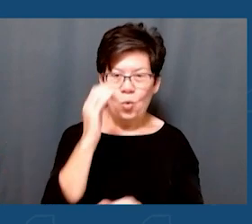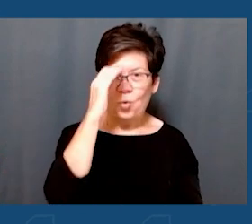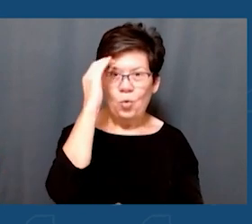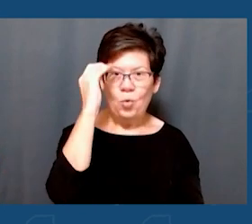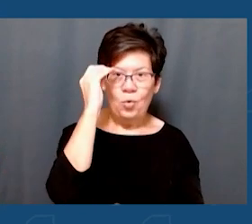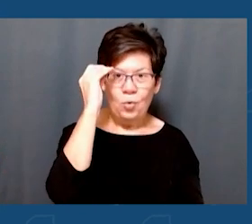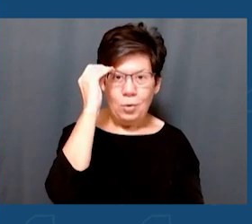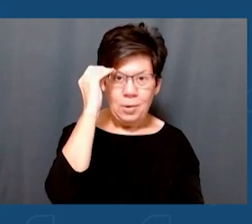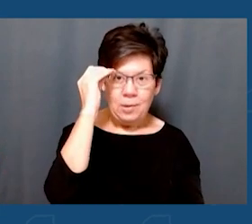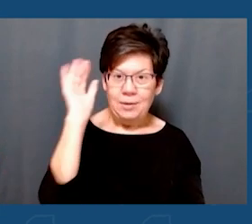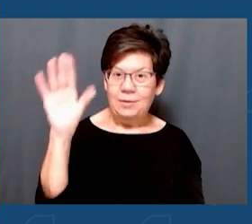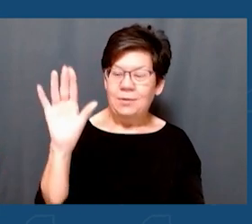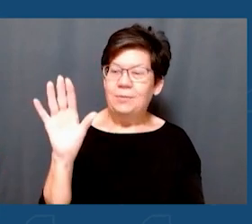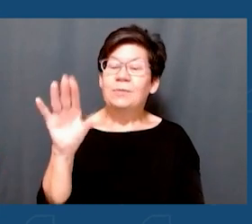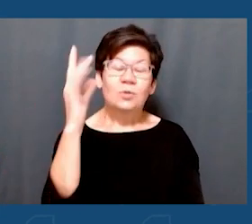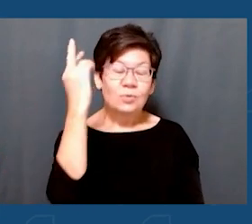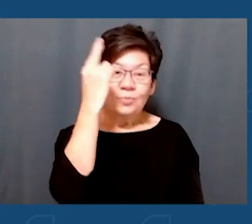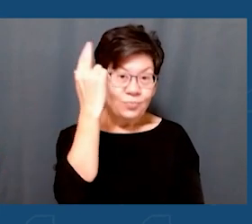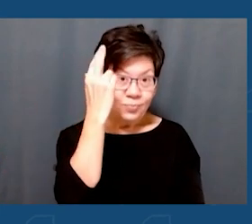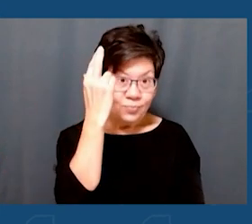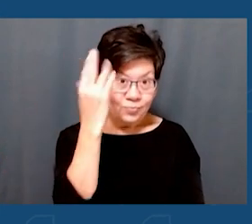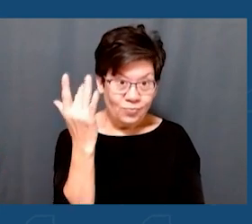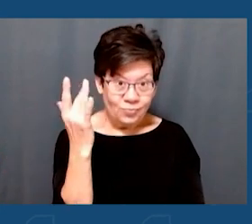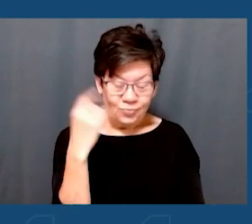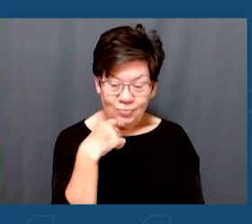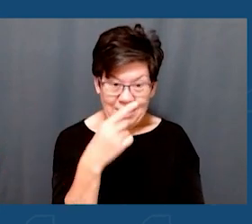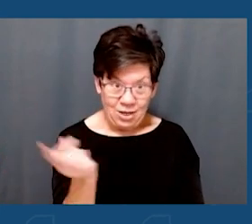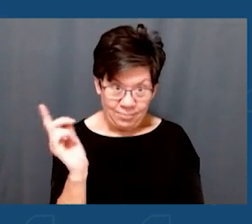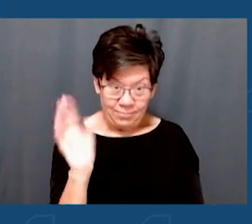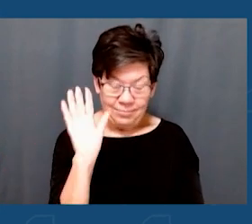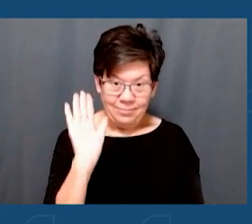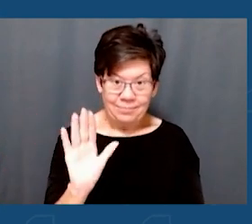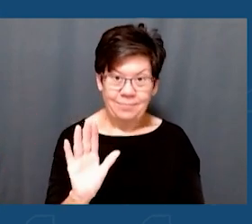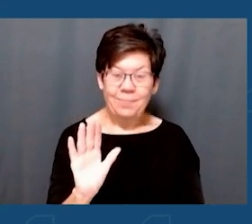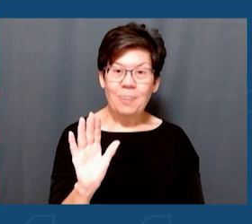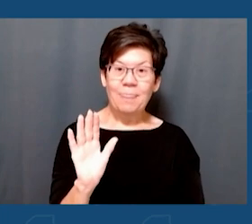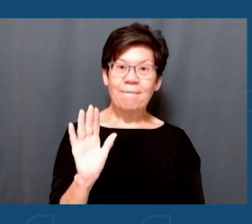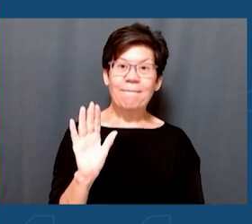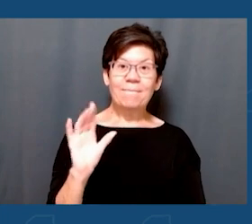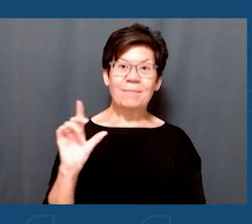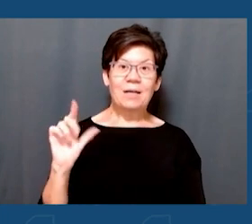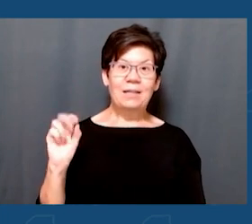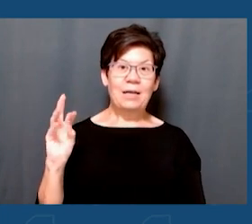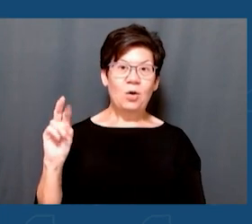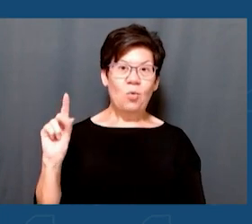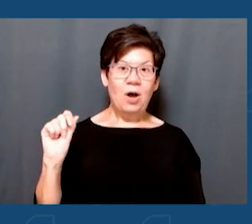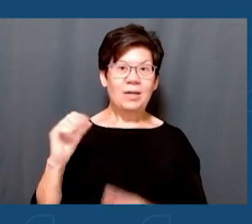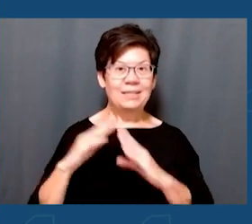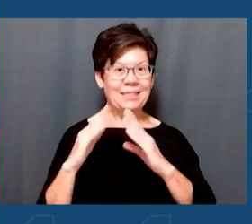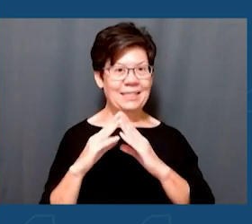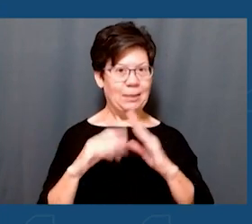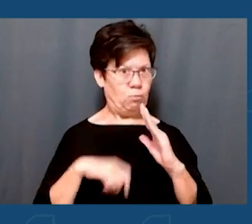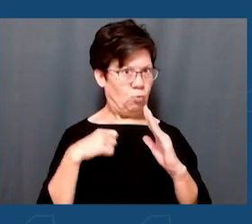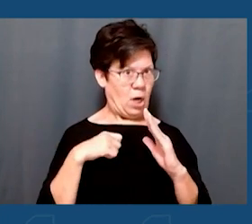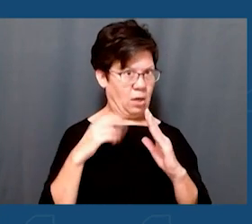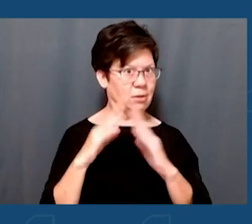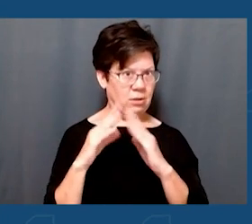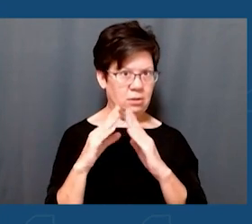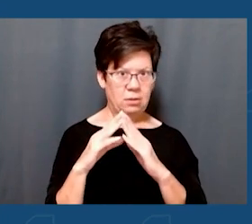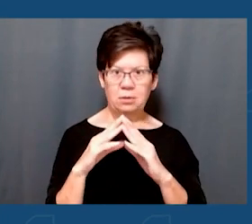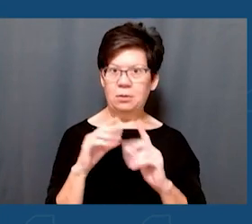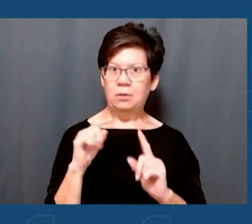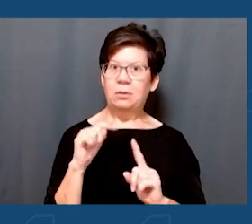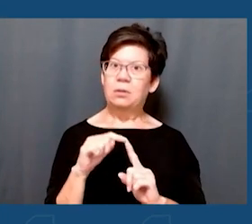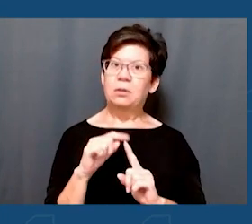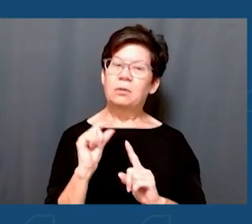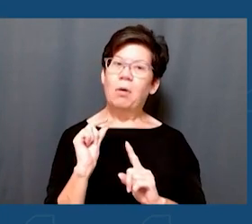Now, I'm going to give you the reason why. I'm going to tell you why. Because Lackawanna is a city. It's a proud city. It is the